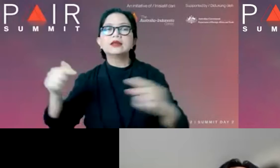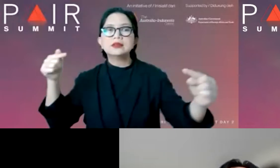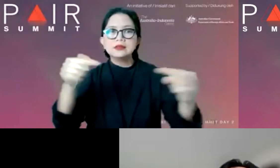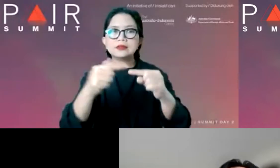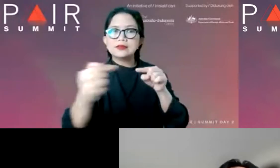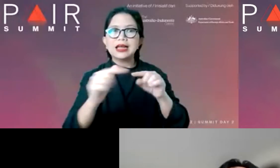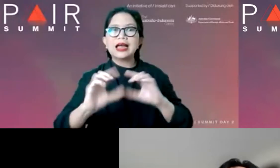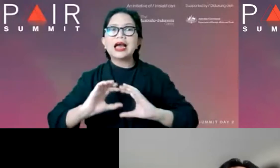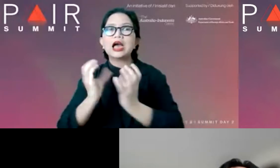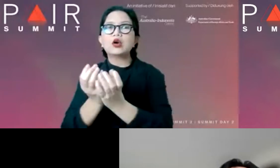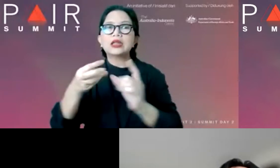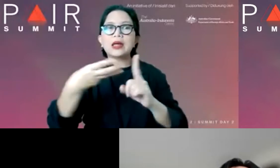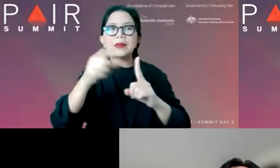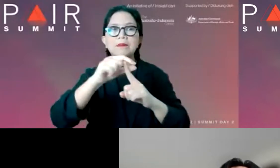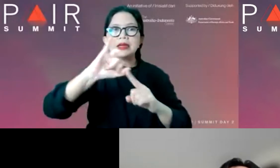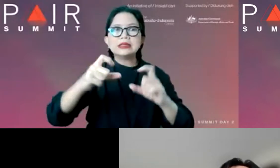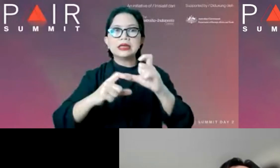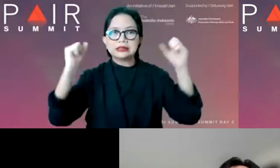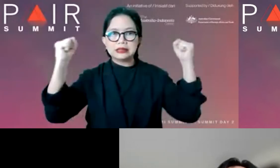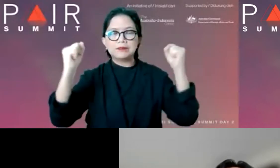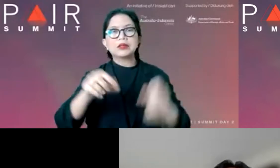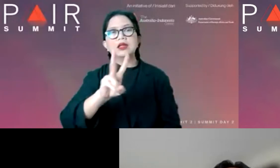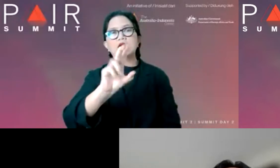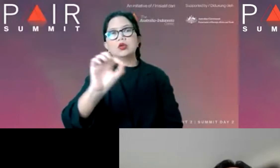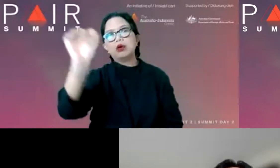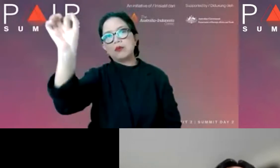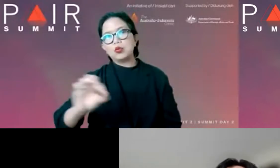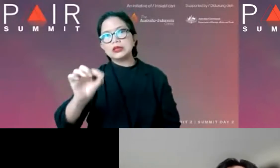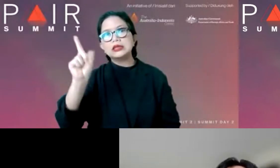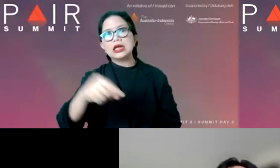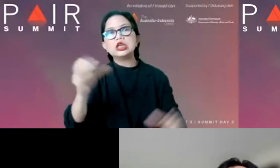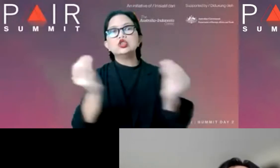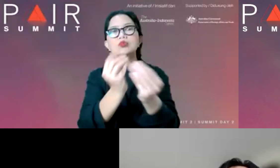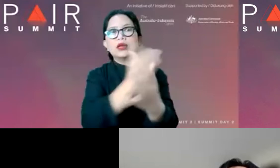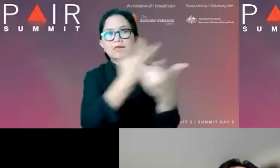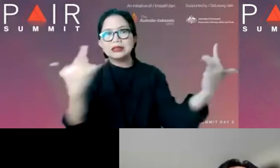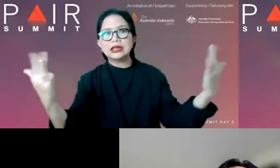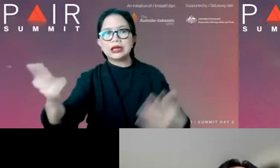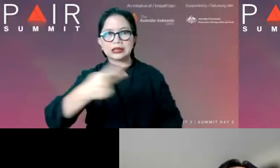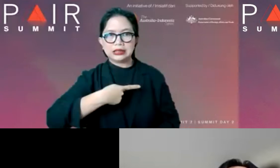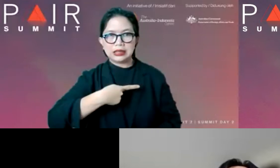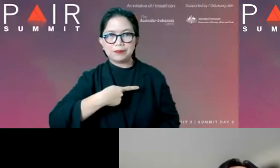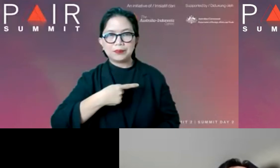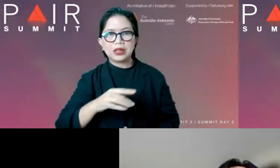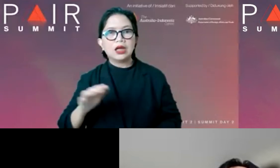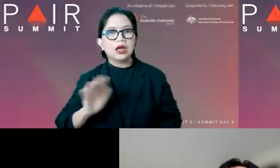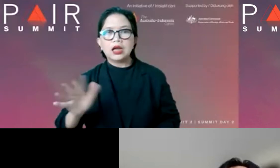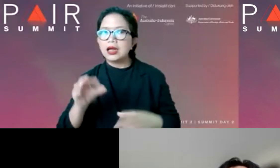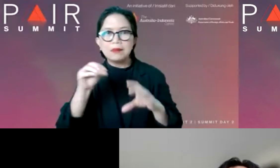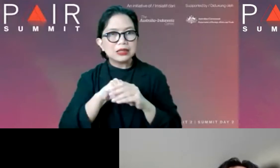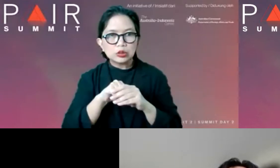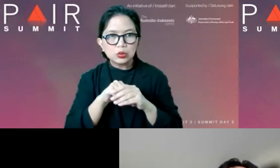remaining about 20% of our population are not covered by BPJS Kesehatan. So it is still an issue on how